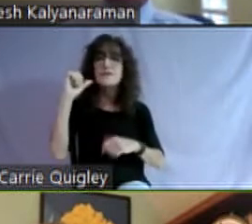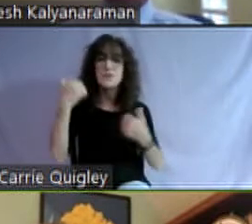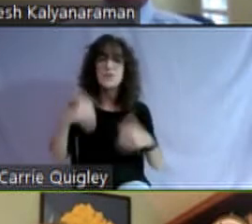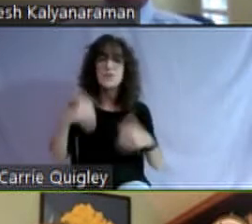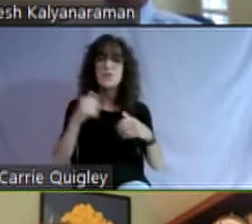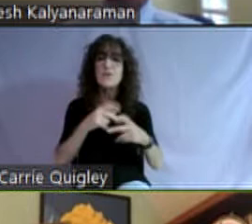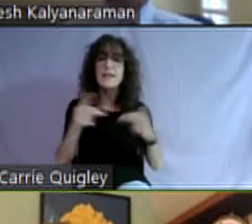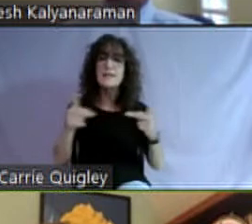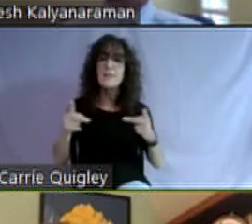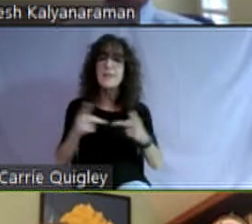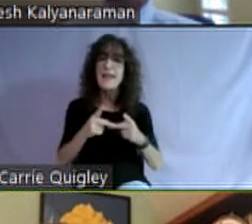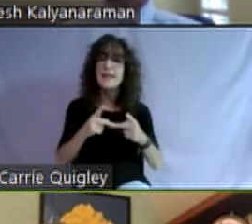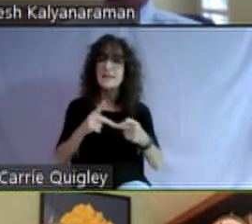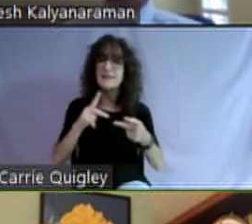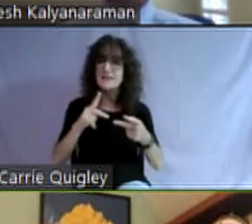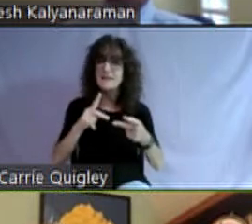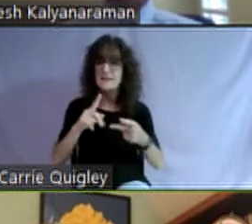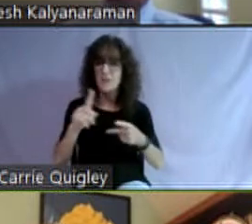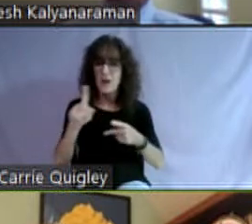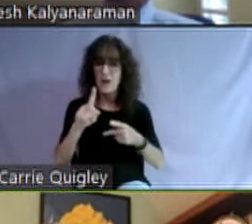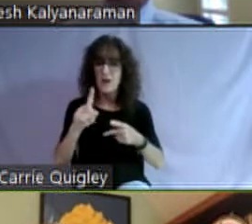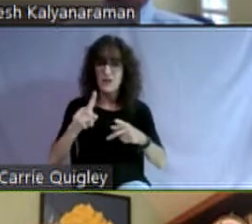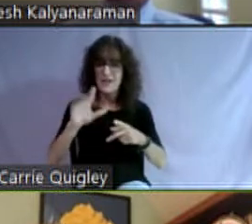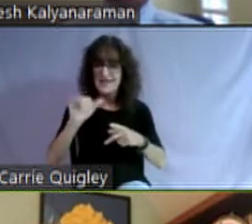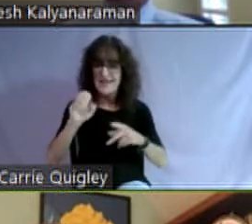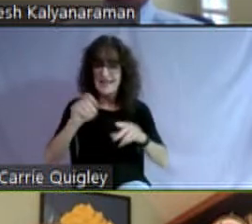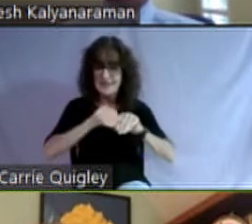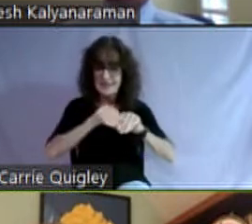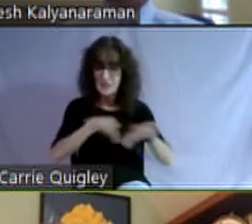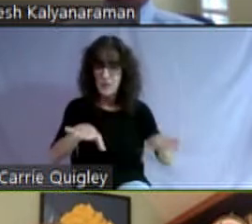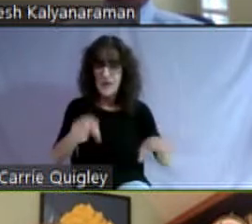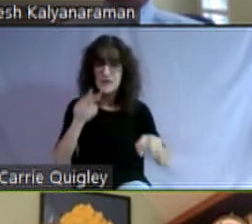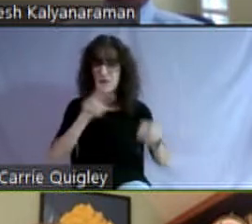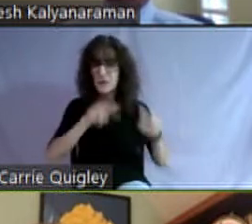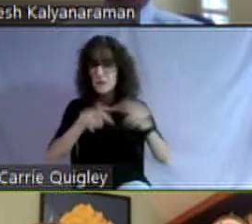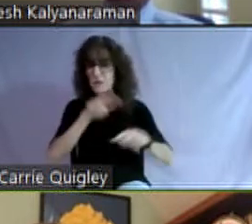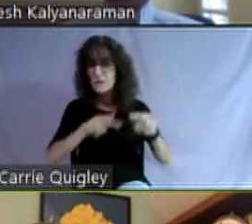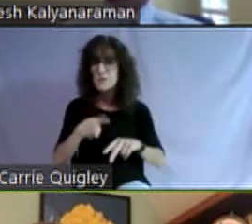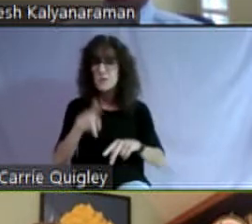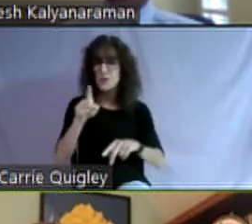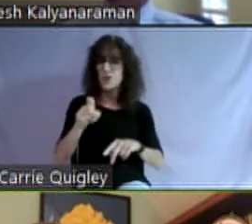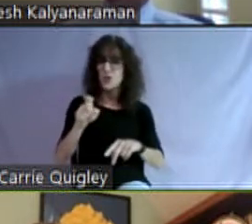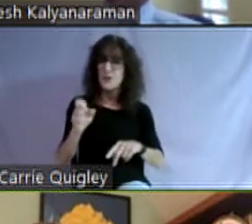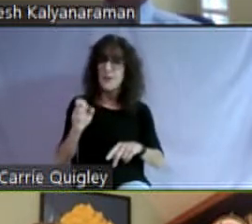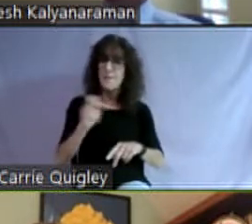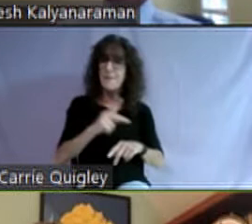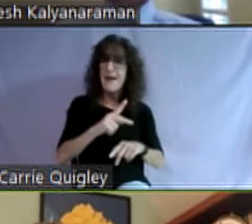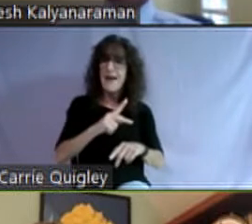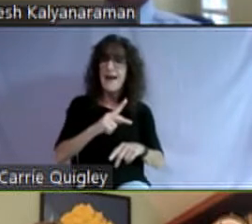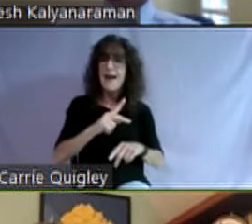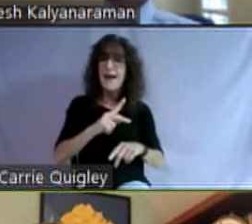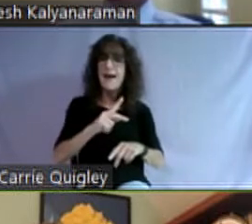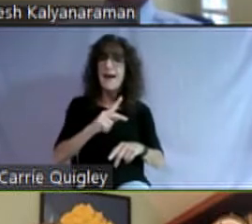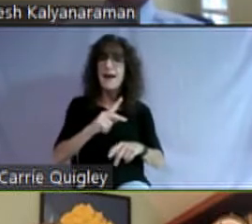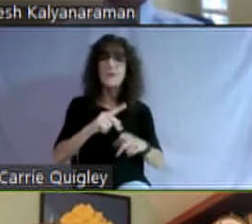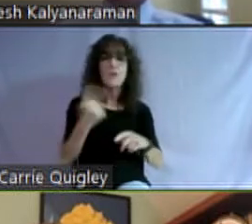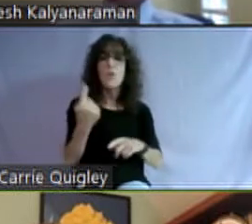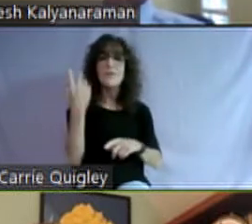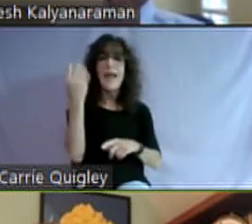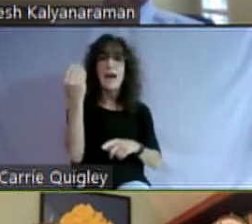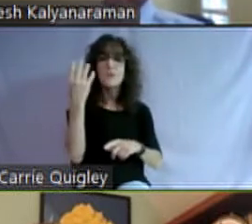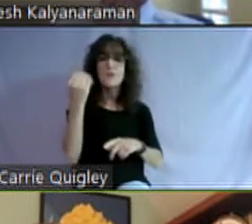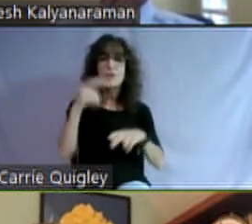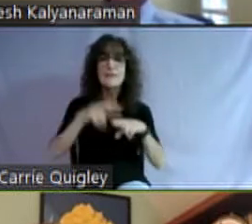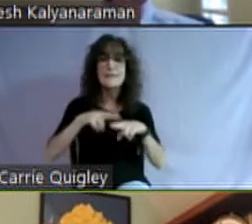the cases were spreading. And we looked seriously at the question of whether to go back to only outdoor